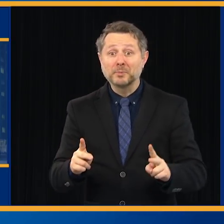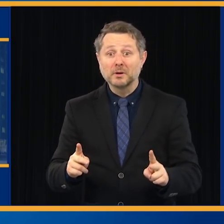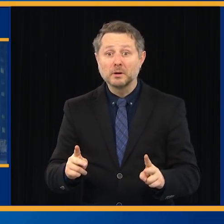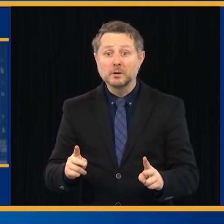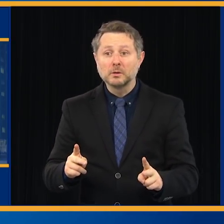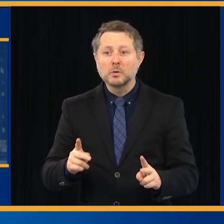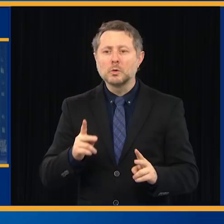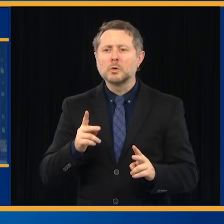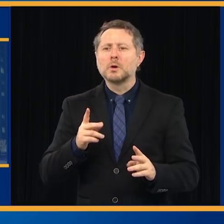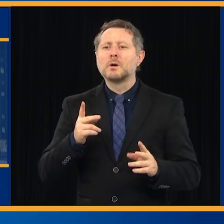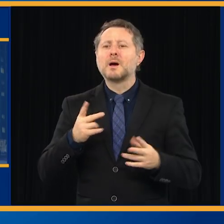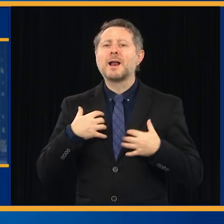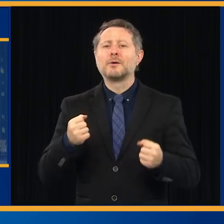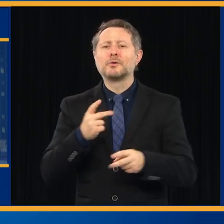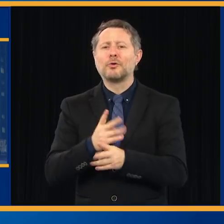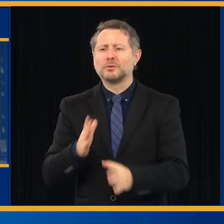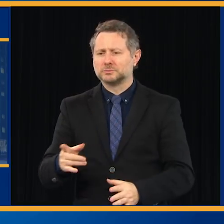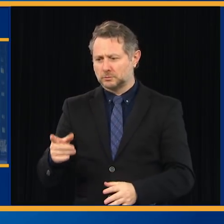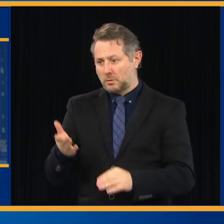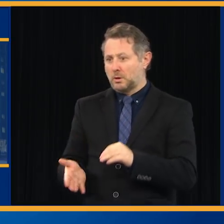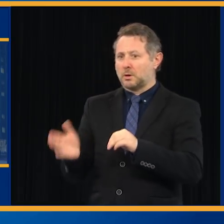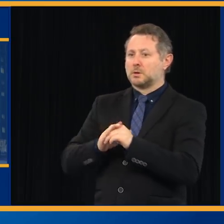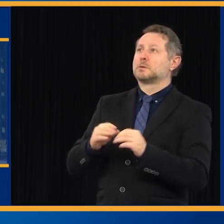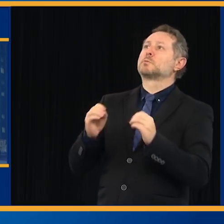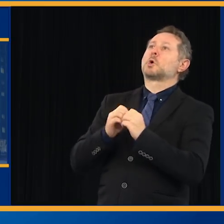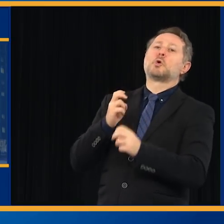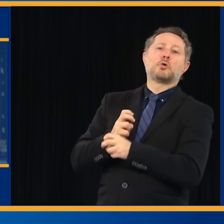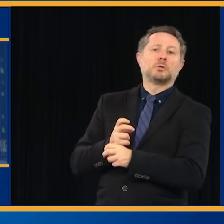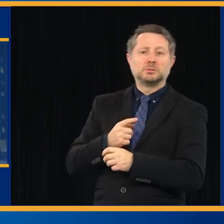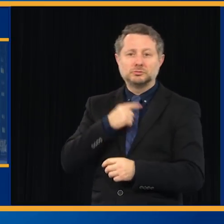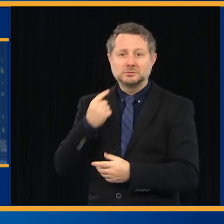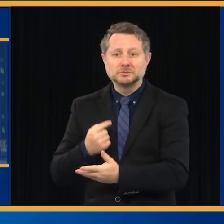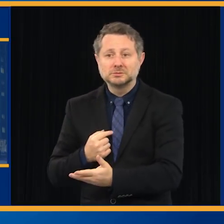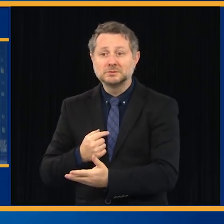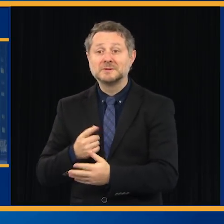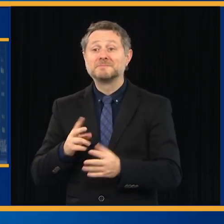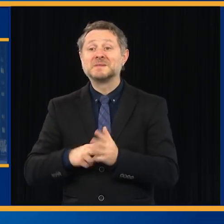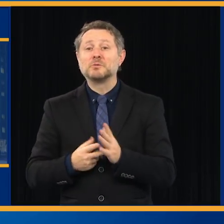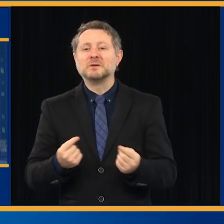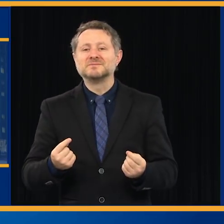An individual's role is act